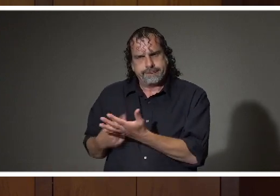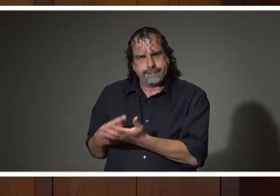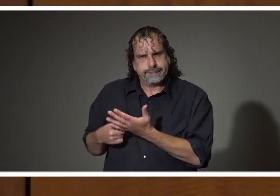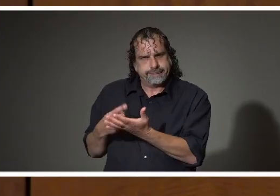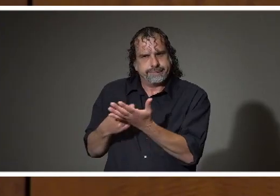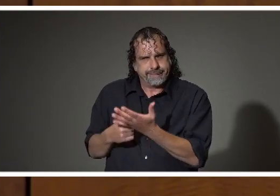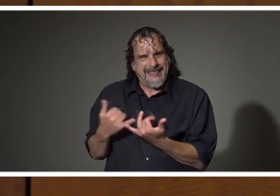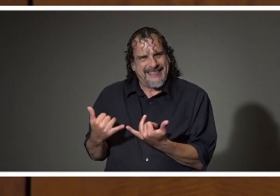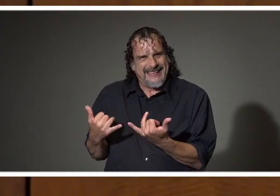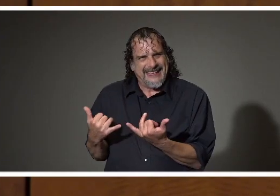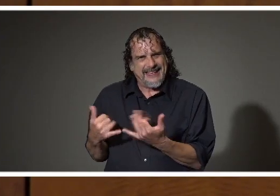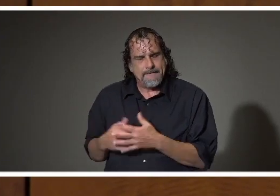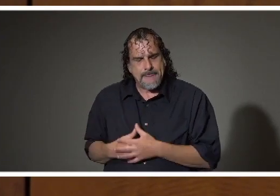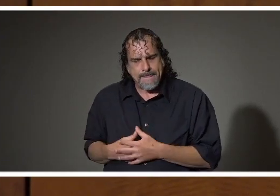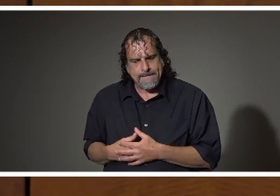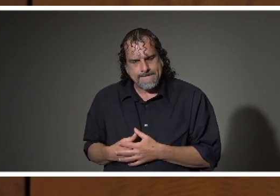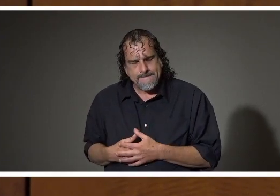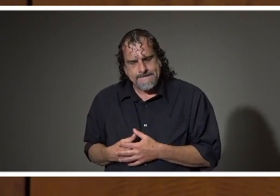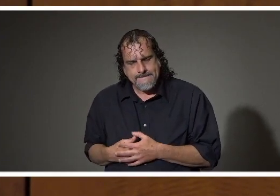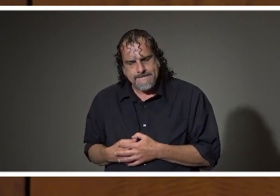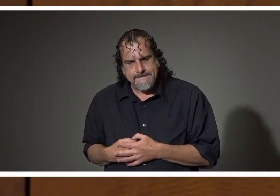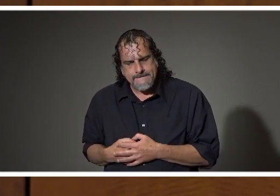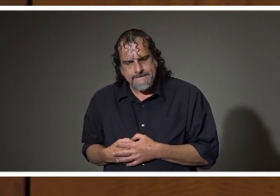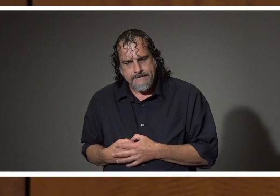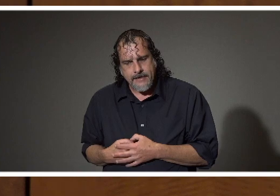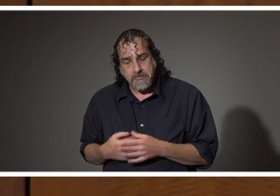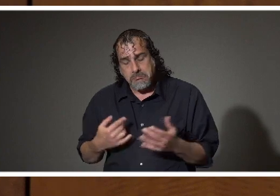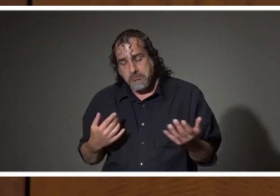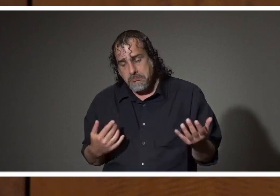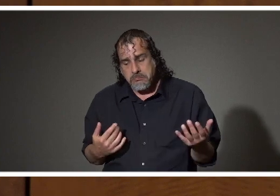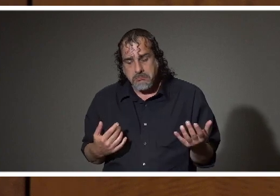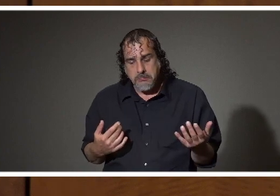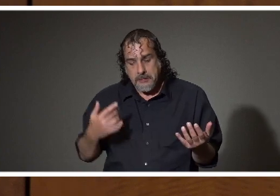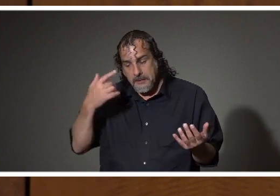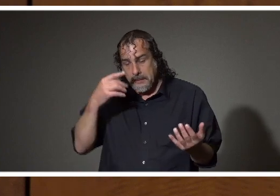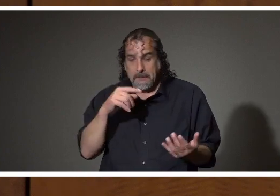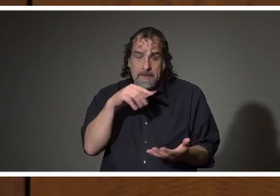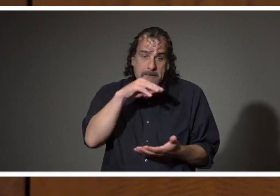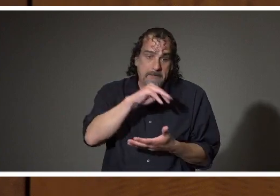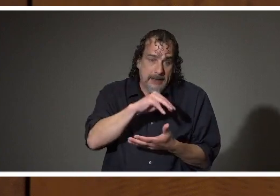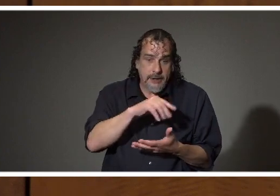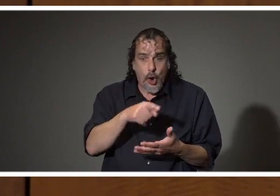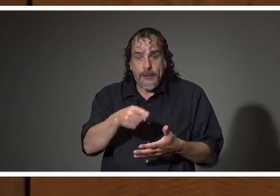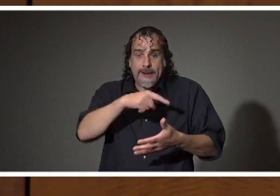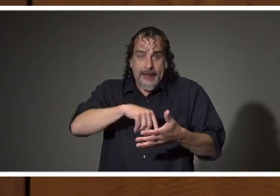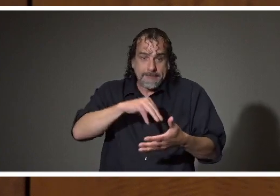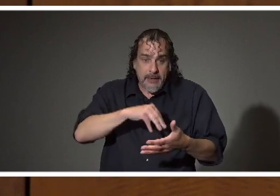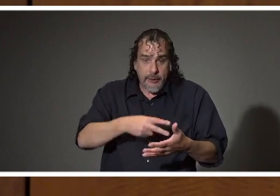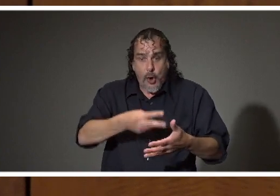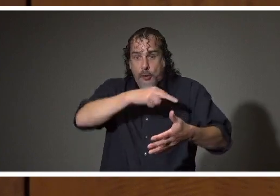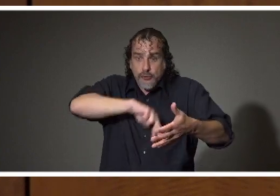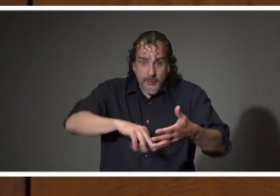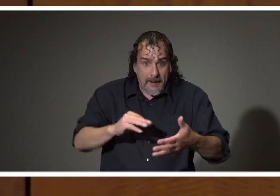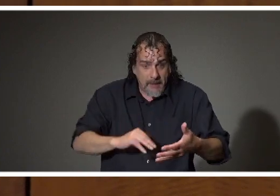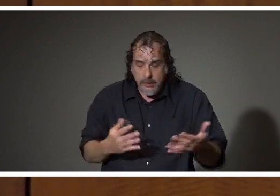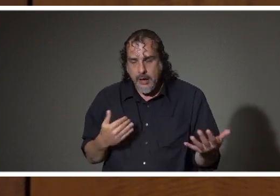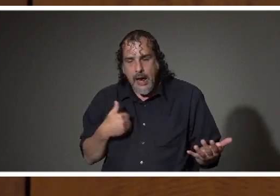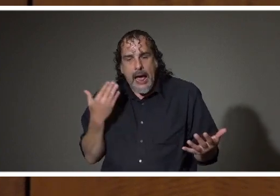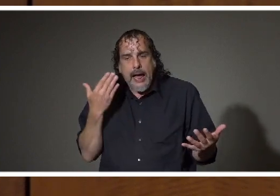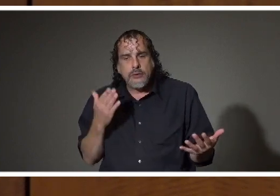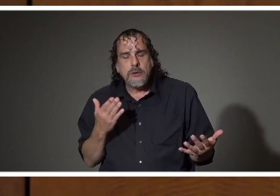now. I think that whether it's on Monday or the following Monday or the Monday after that, what we're going to